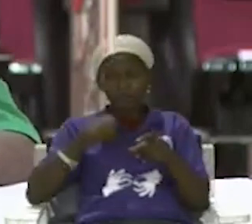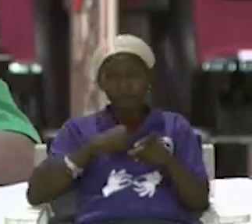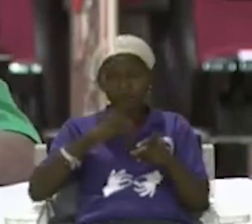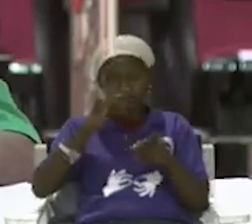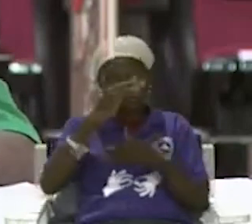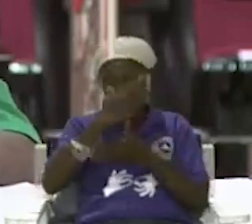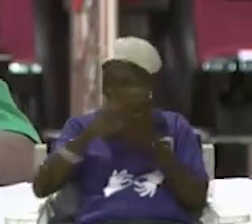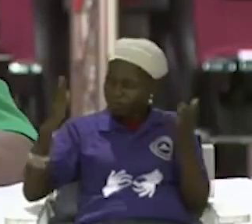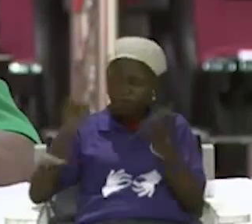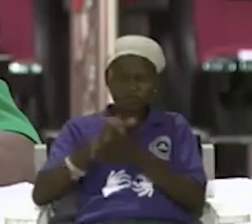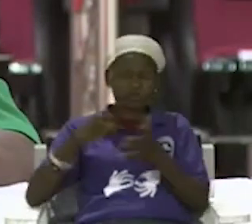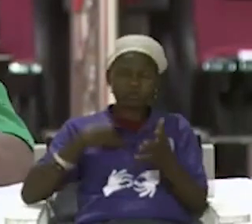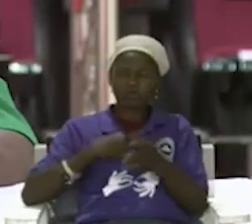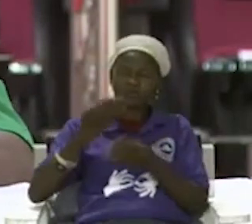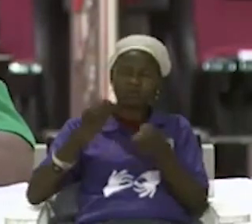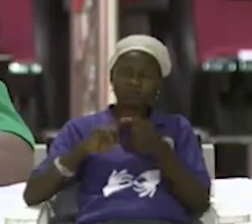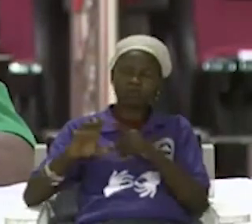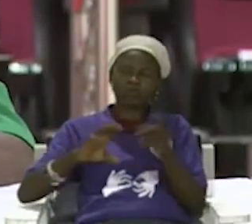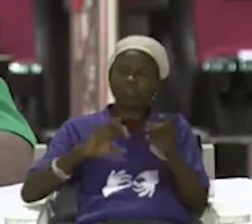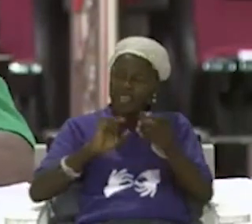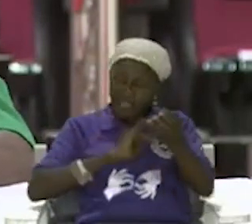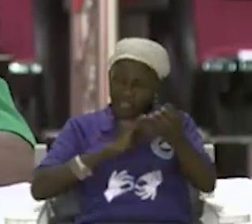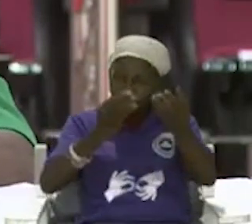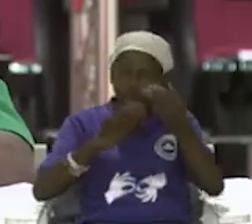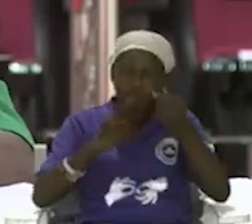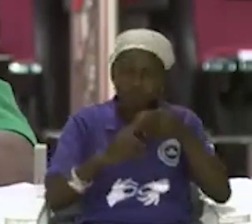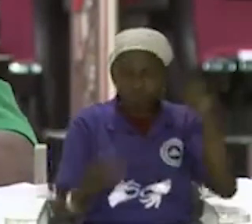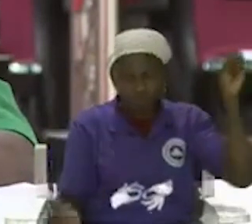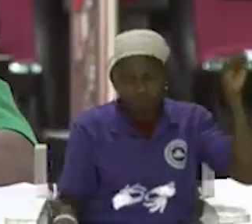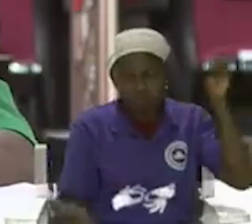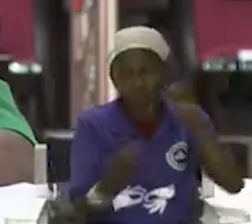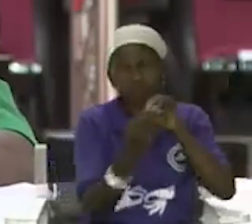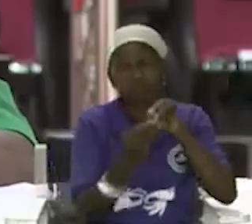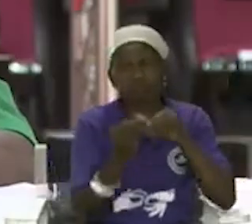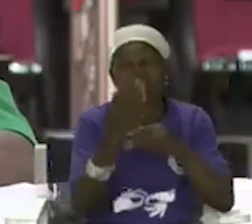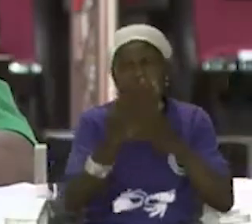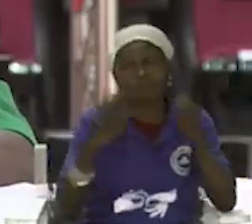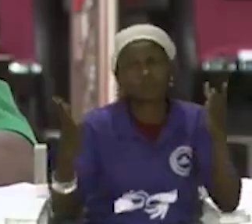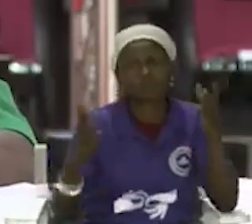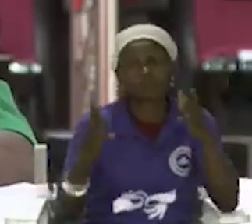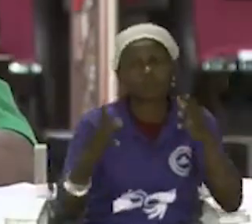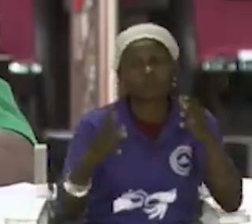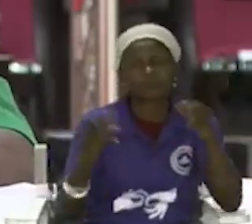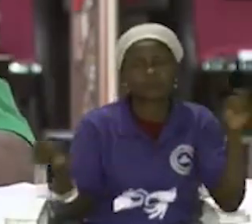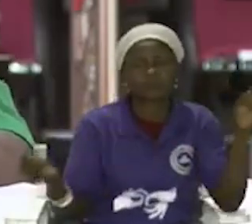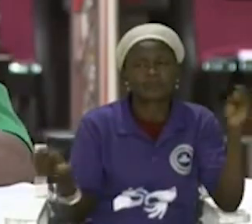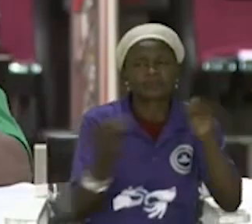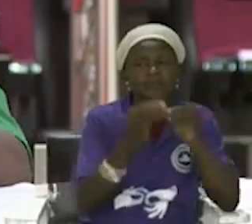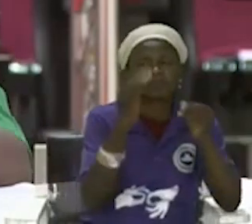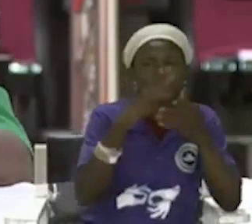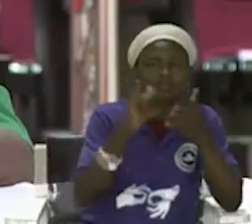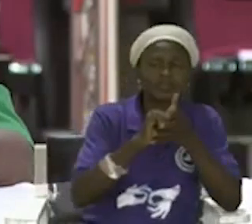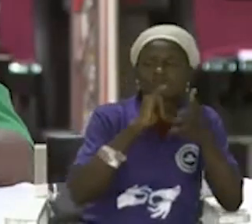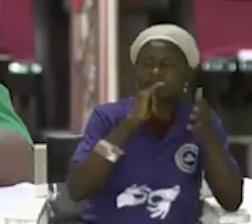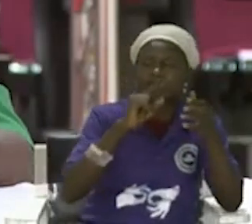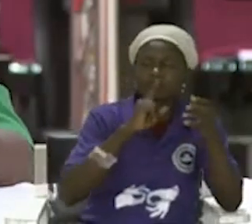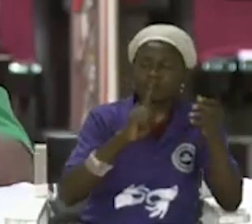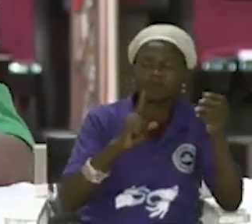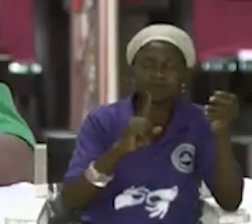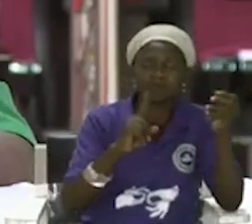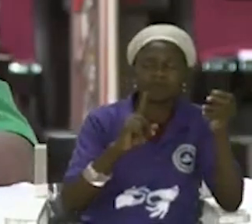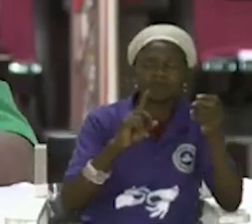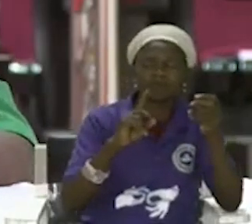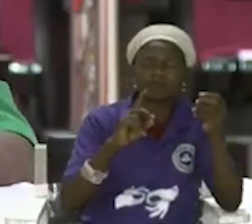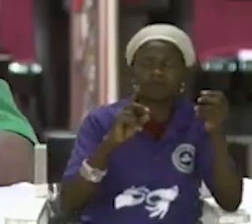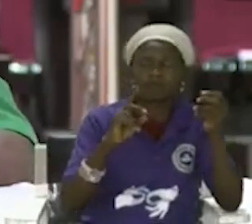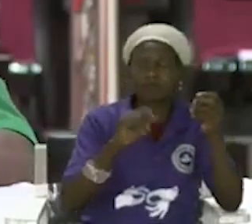do. I want to add something that I'm not quite sure any of my children